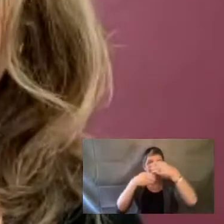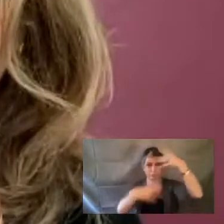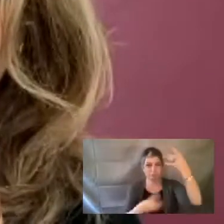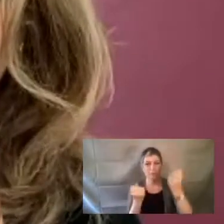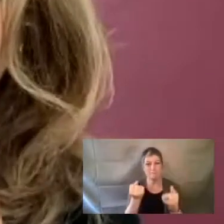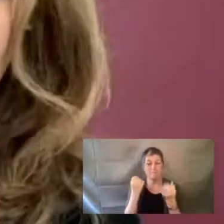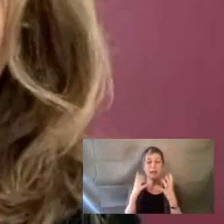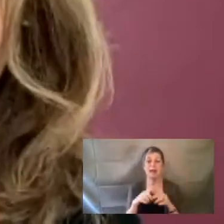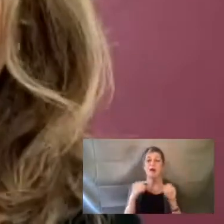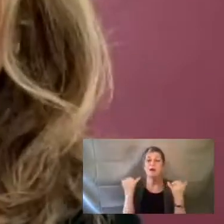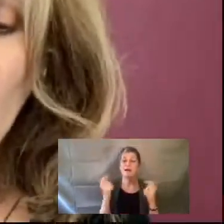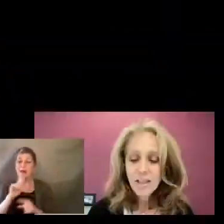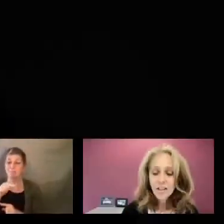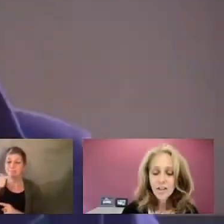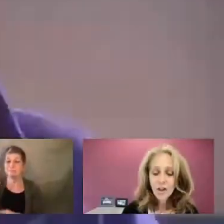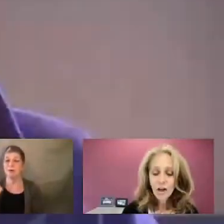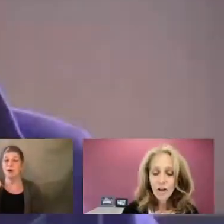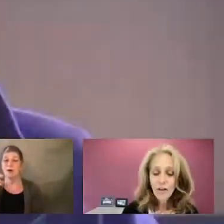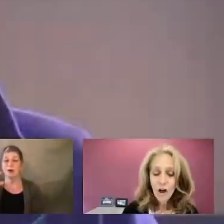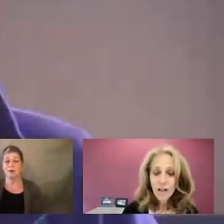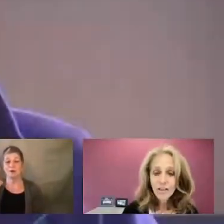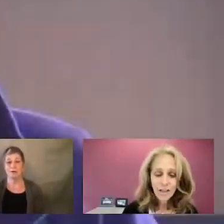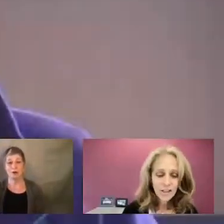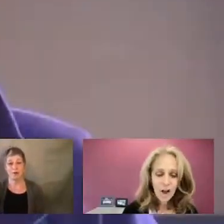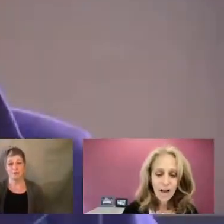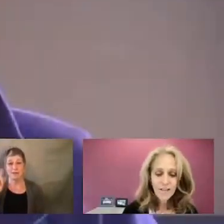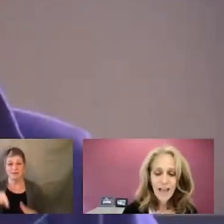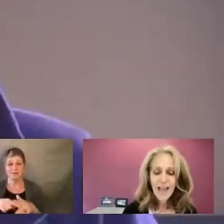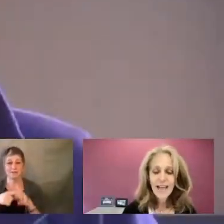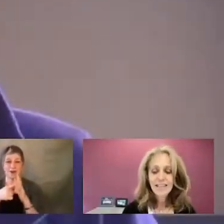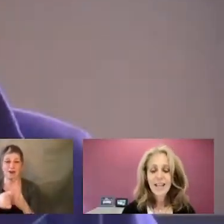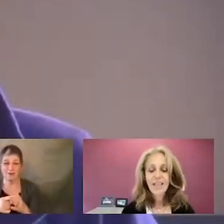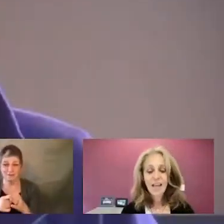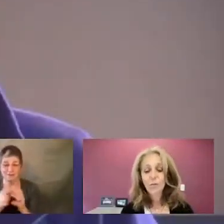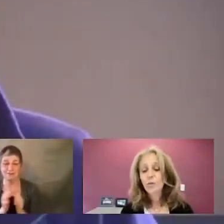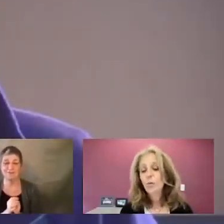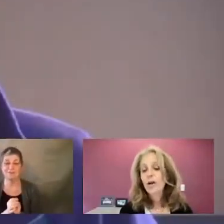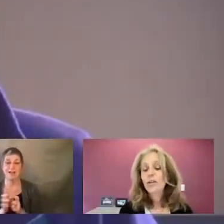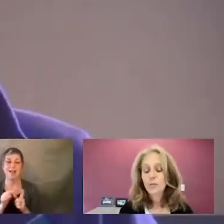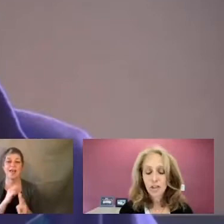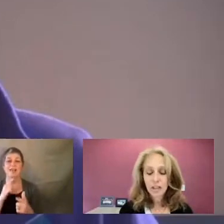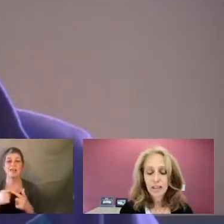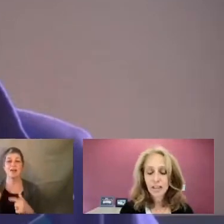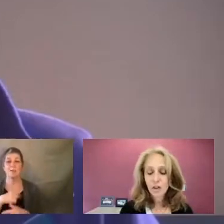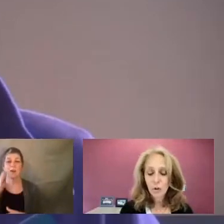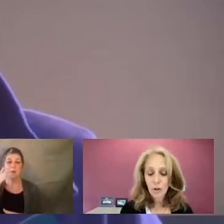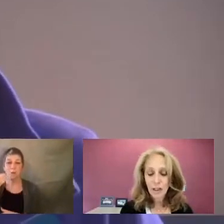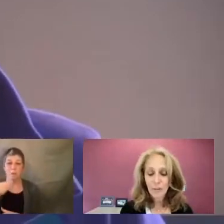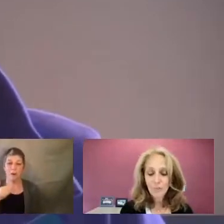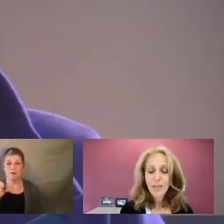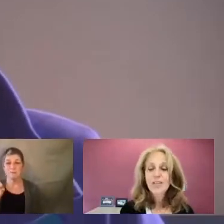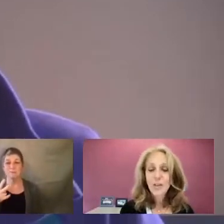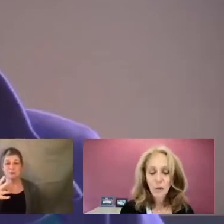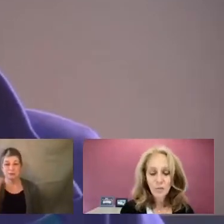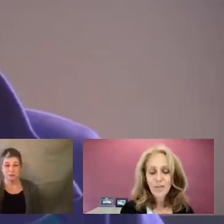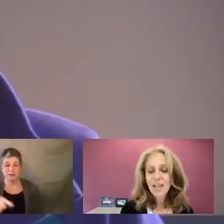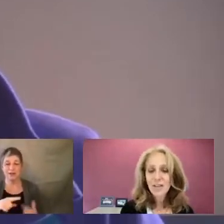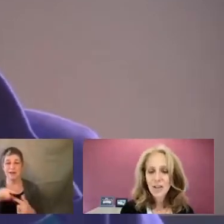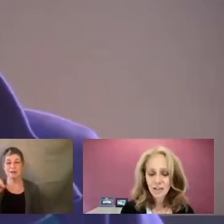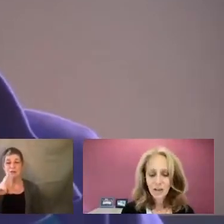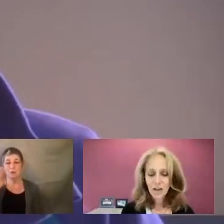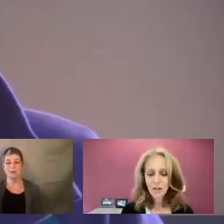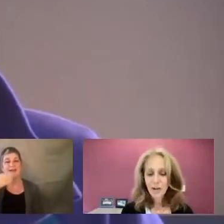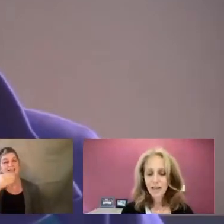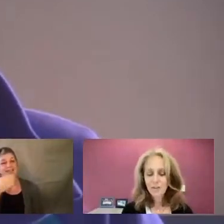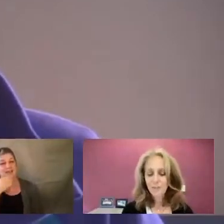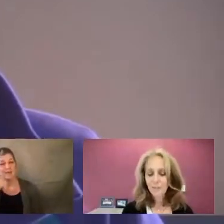So we're going to bring Dr. Kaklamani on to start us off, and then we will welcome Sheila and Julia. So thank